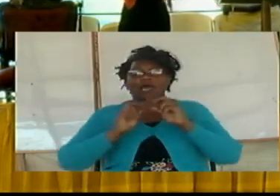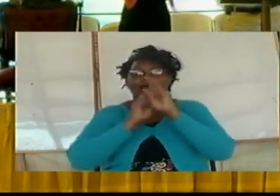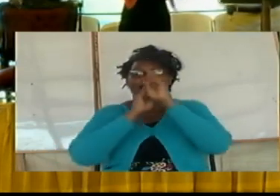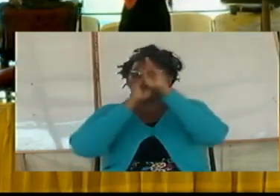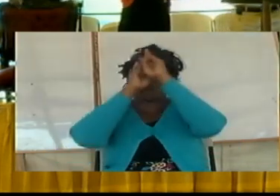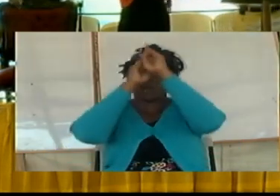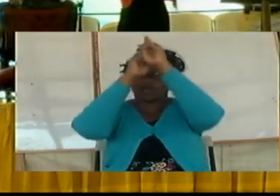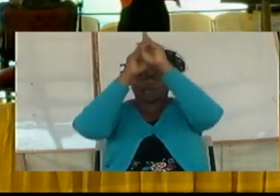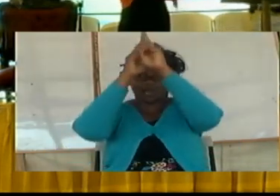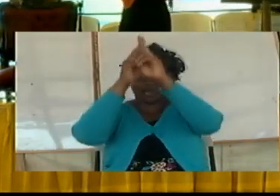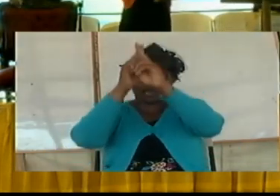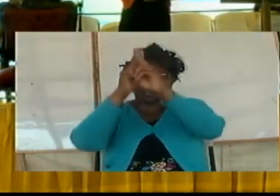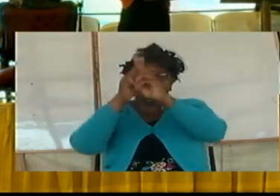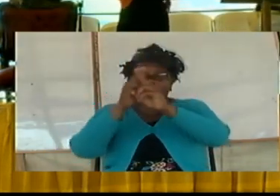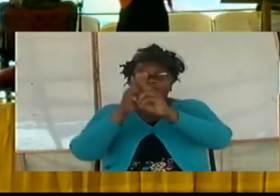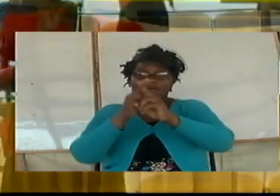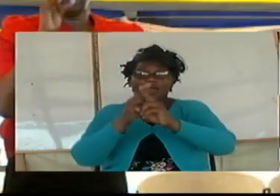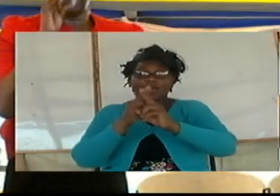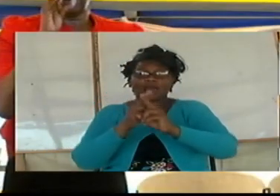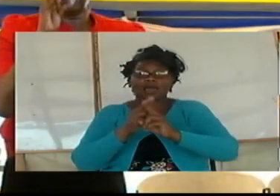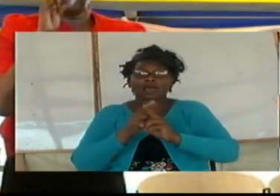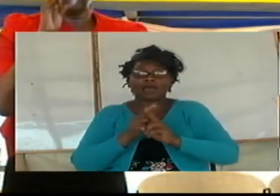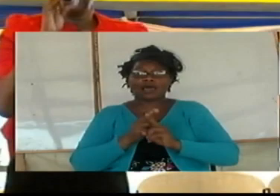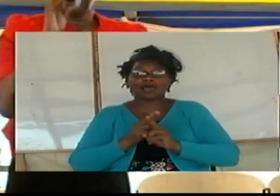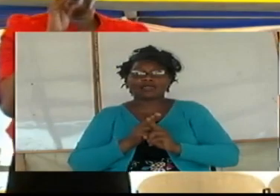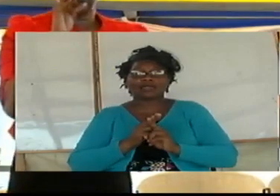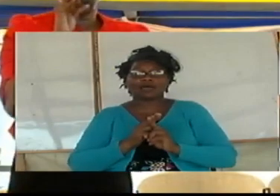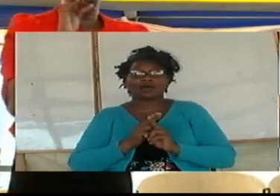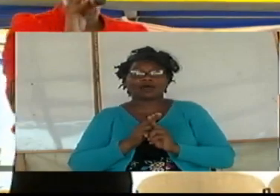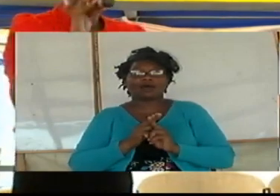I don't matter where you are tuned in from.